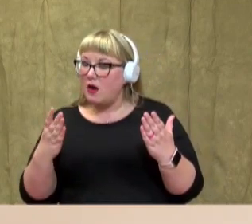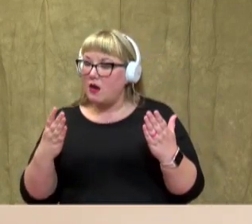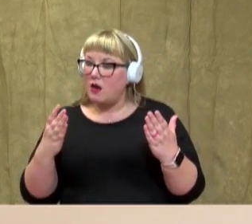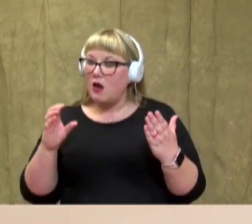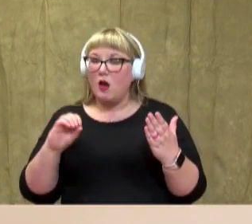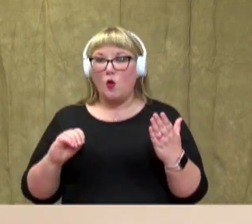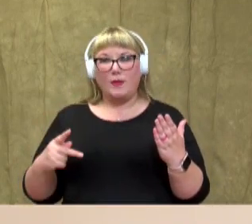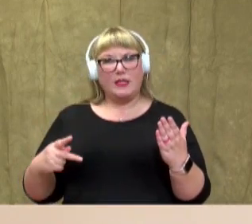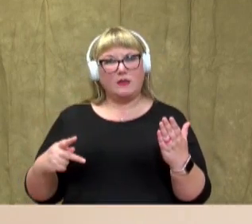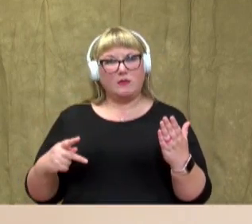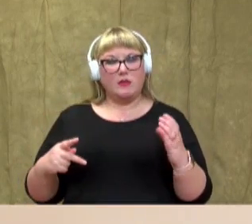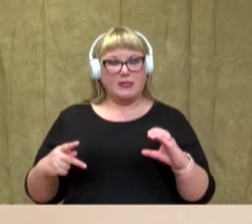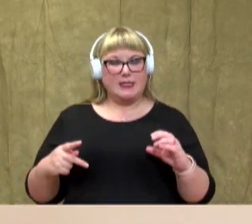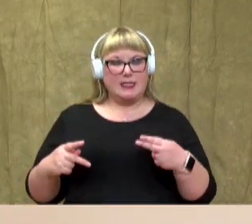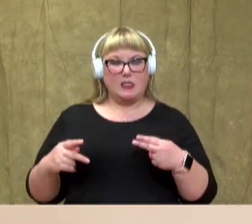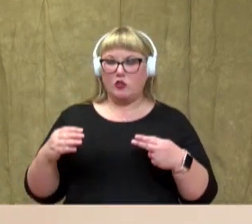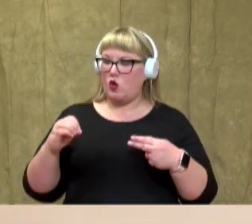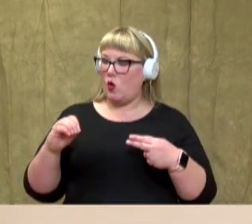hear?